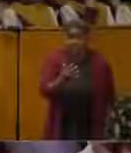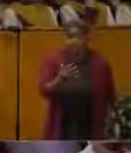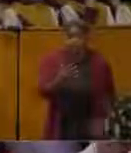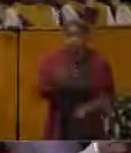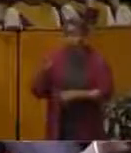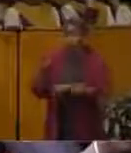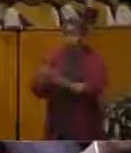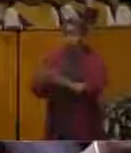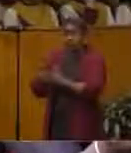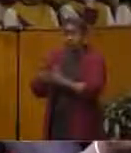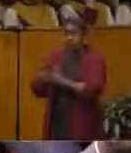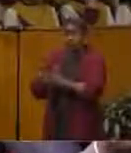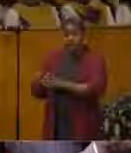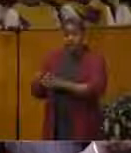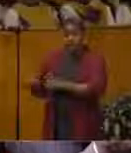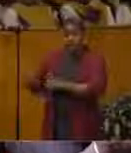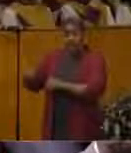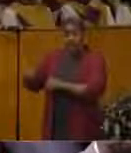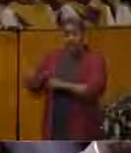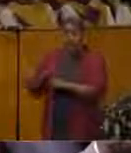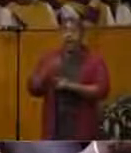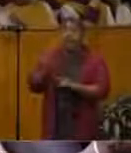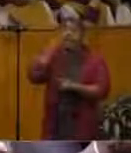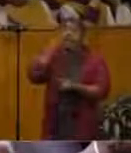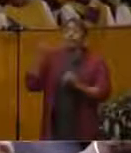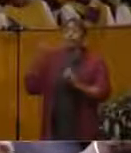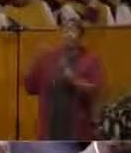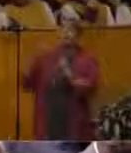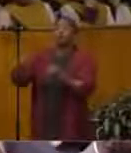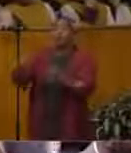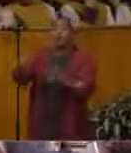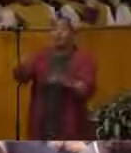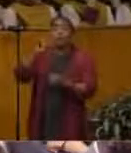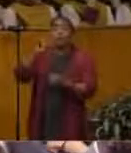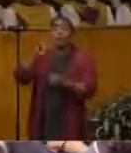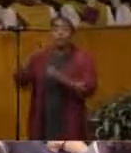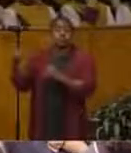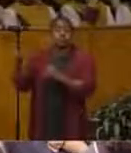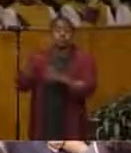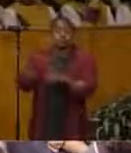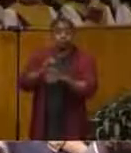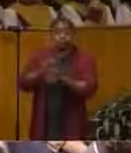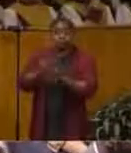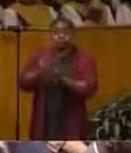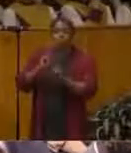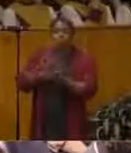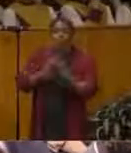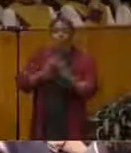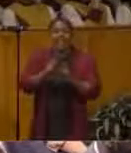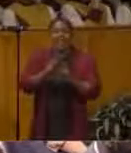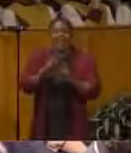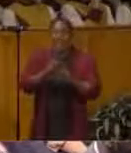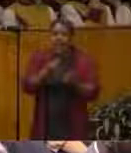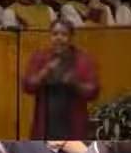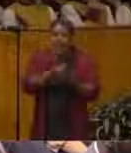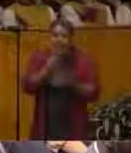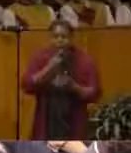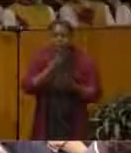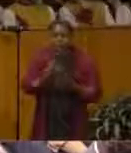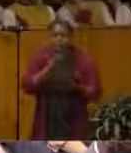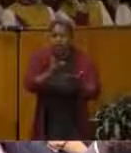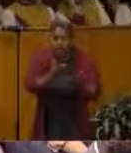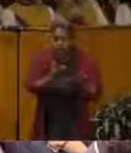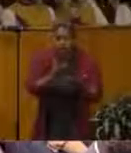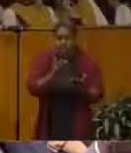you fronting. If you drove your Mercedes to church, but you too broke to give God an offering, you